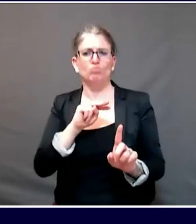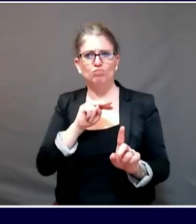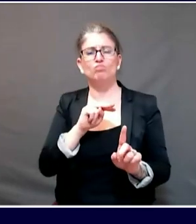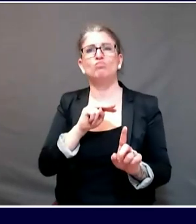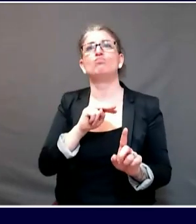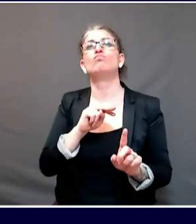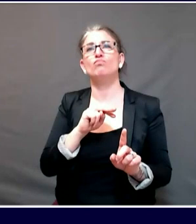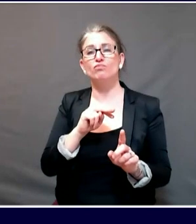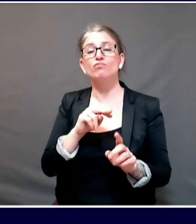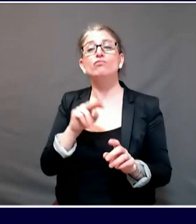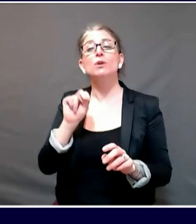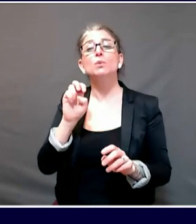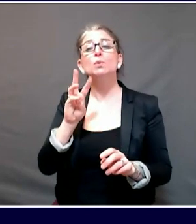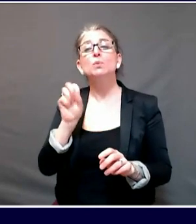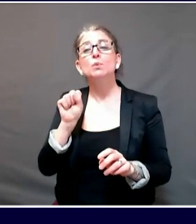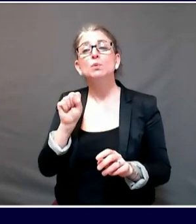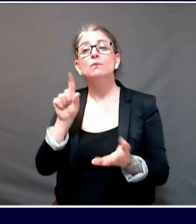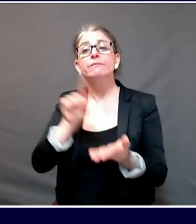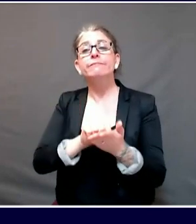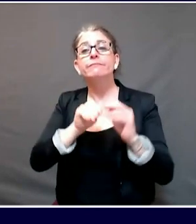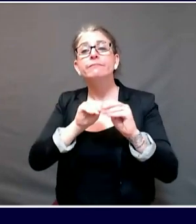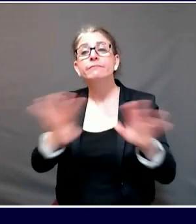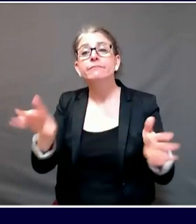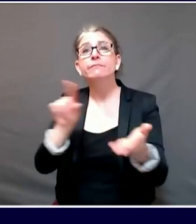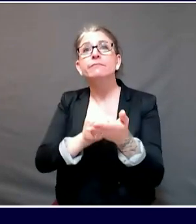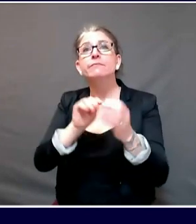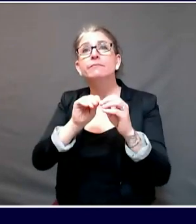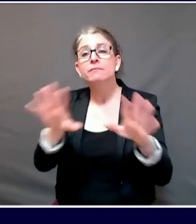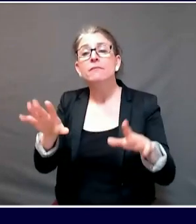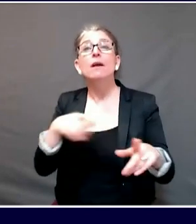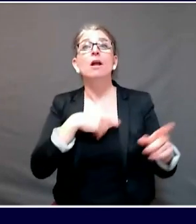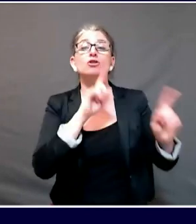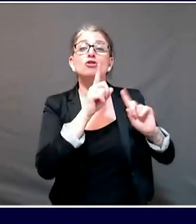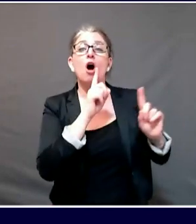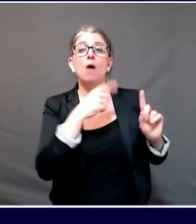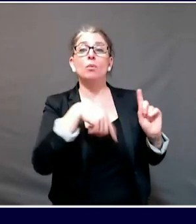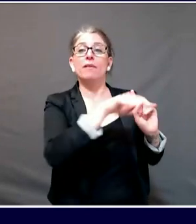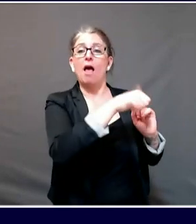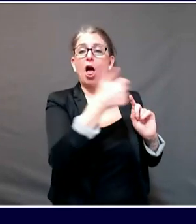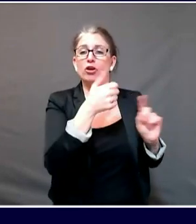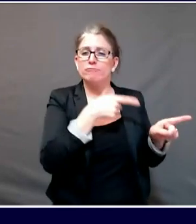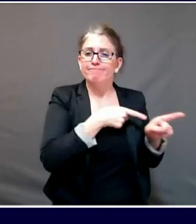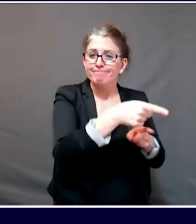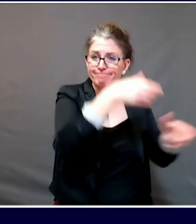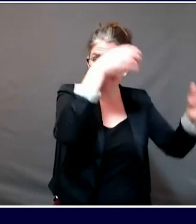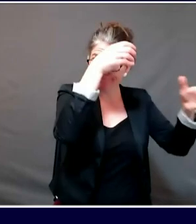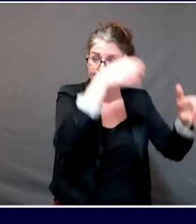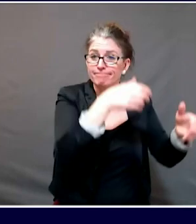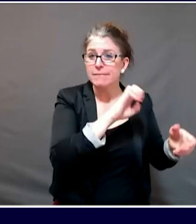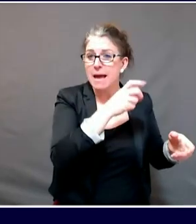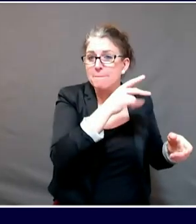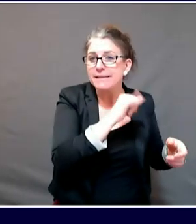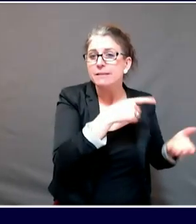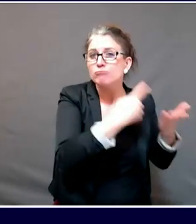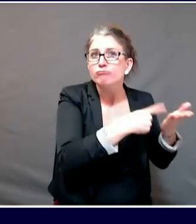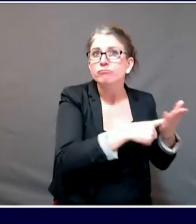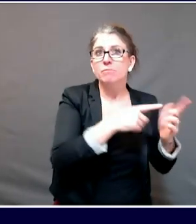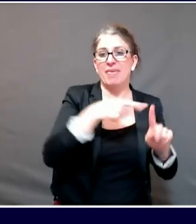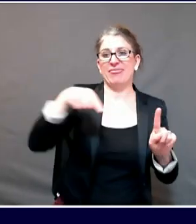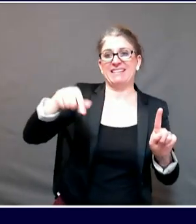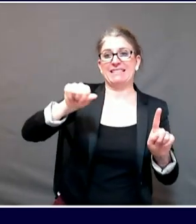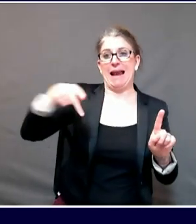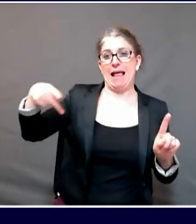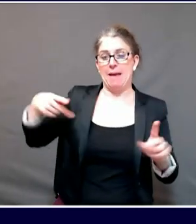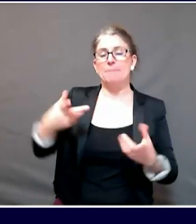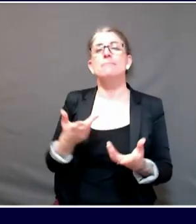been so robust. Bear in mind that this system is one that requires the person with COVID-19 to opt